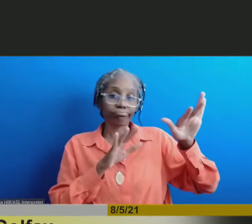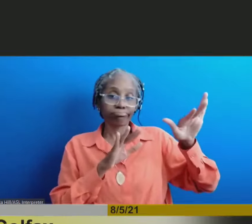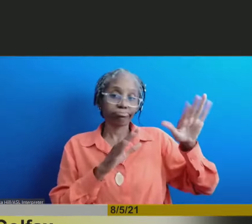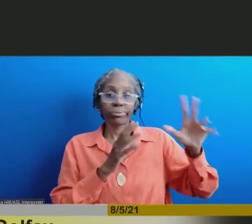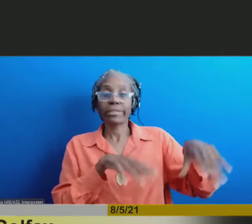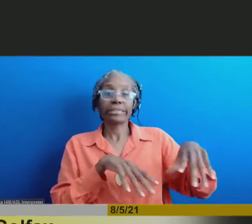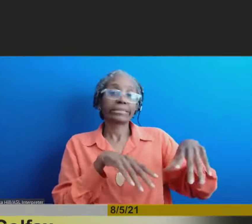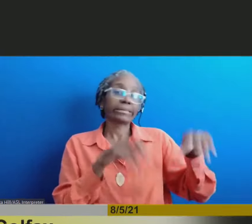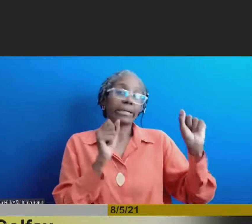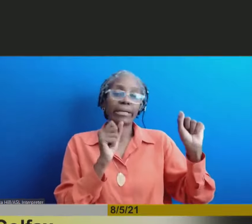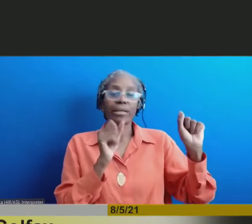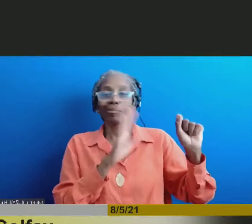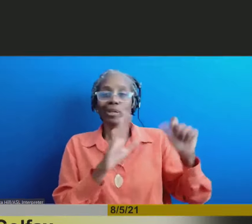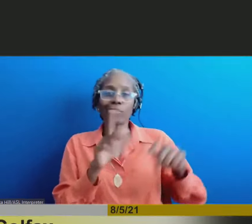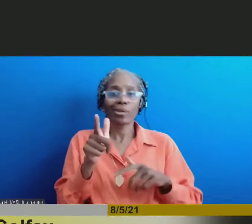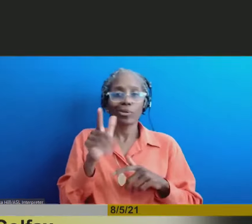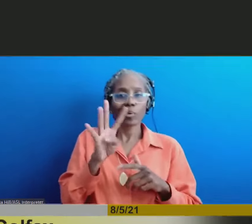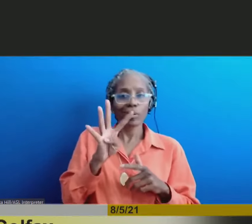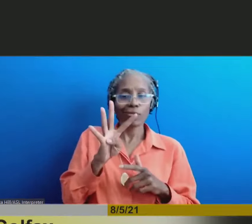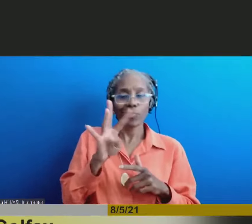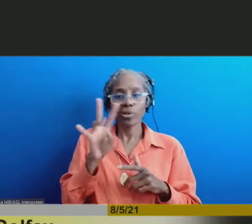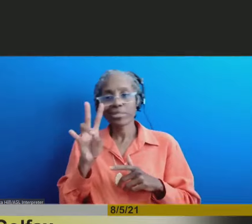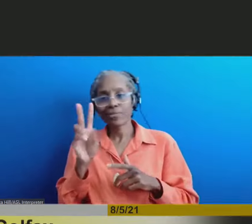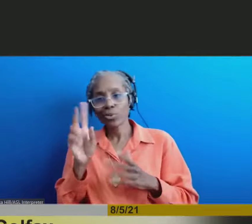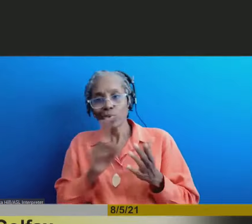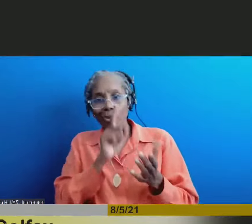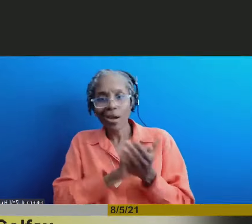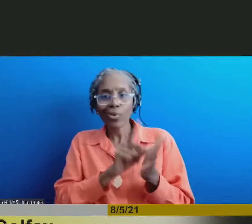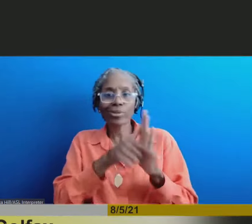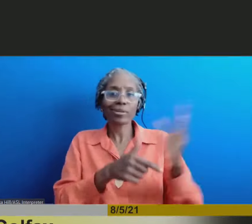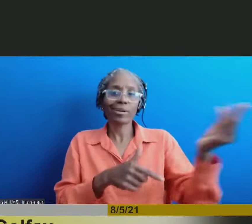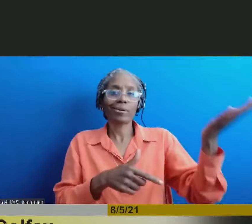anywhere between about 24 and 72 hours.